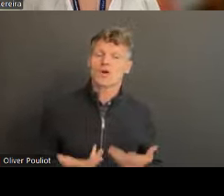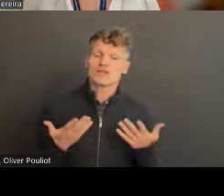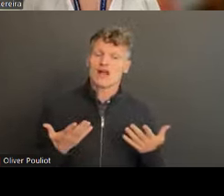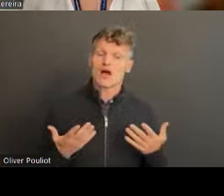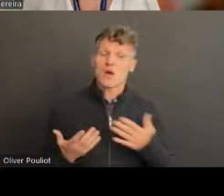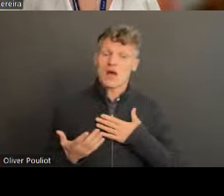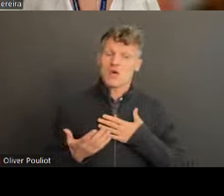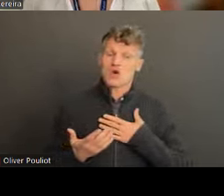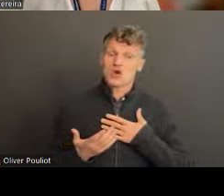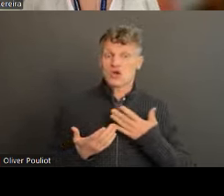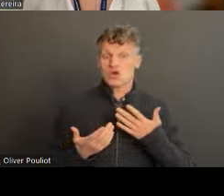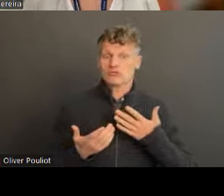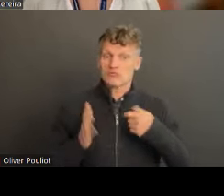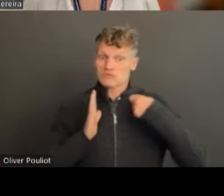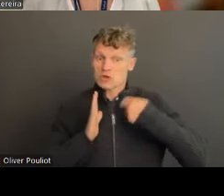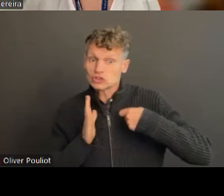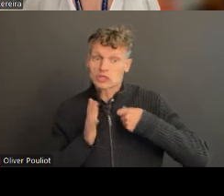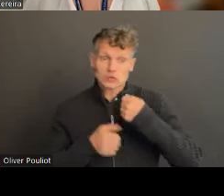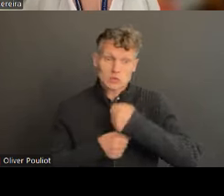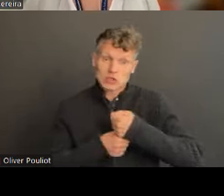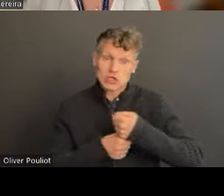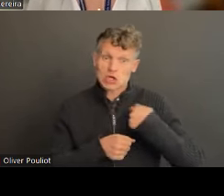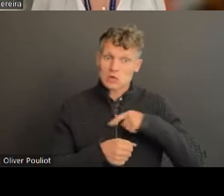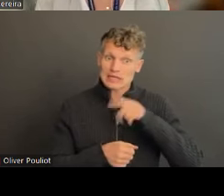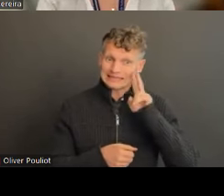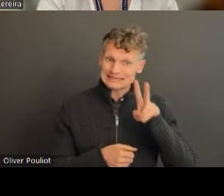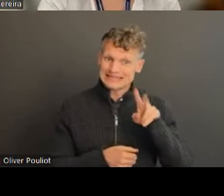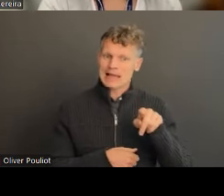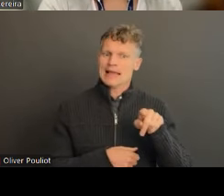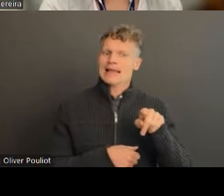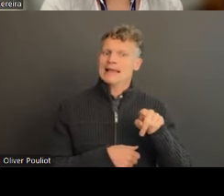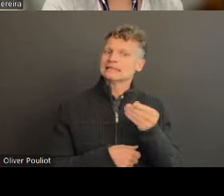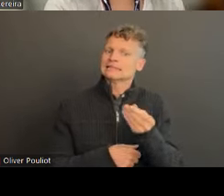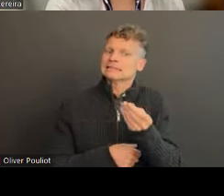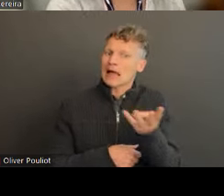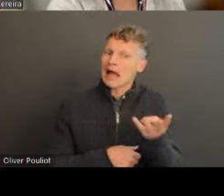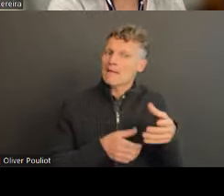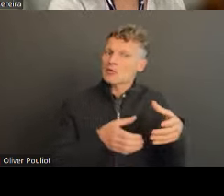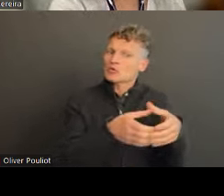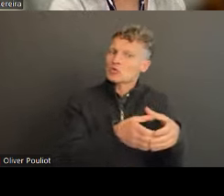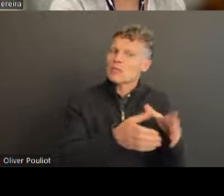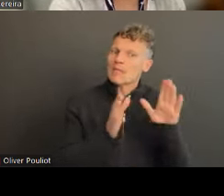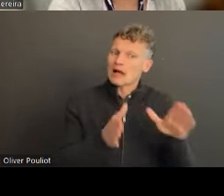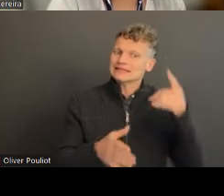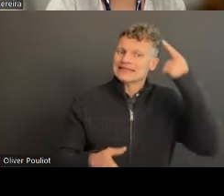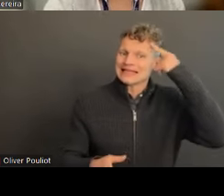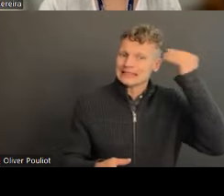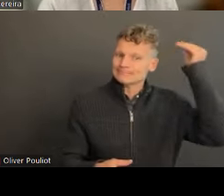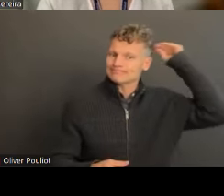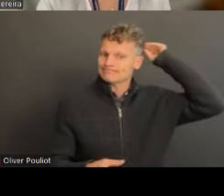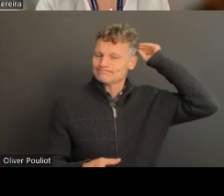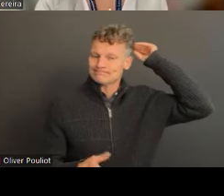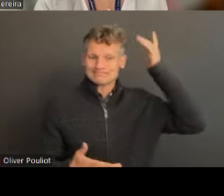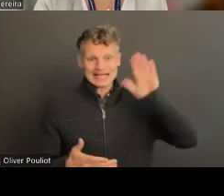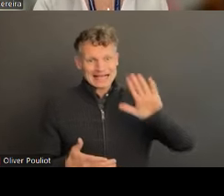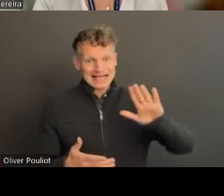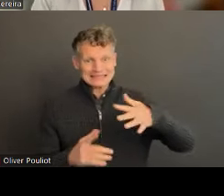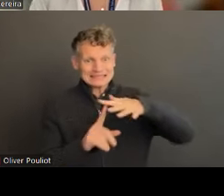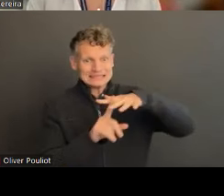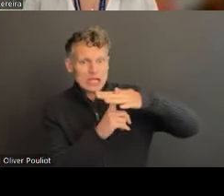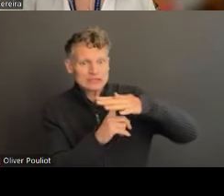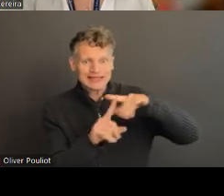to realize that in certain areas, for instance, social protection, planning, work, housing, and things